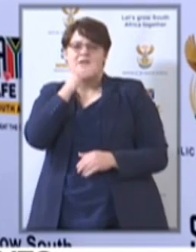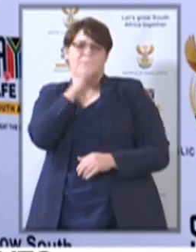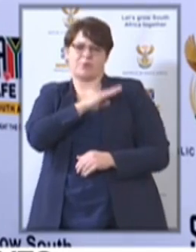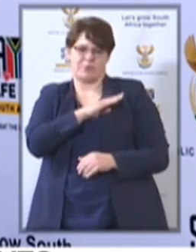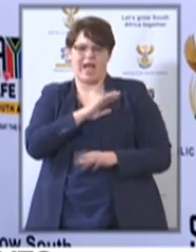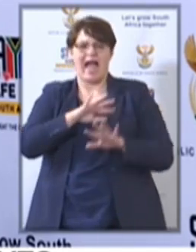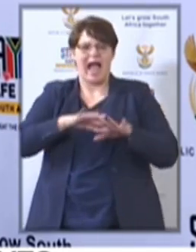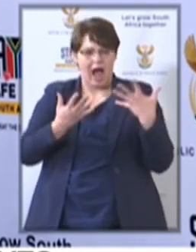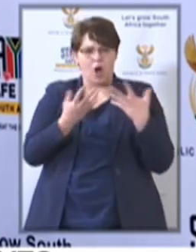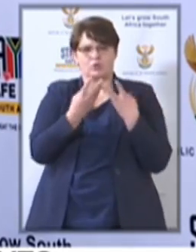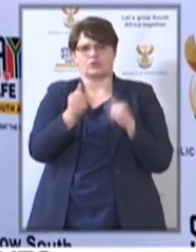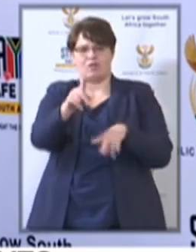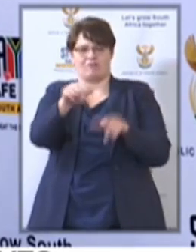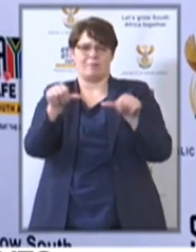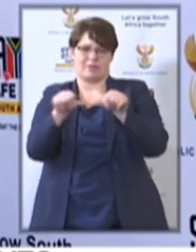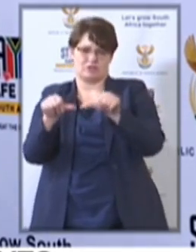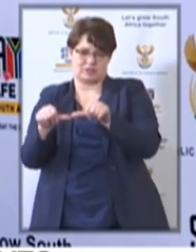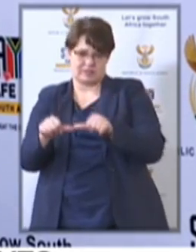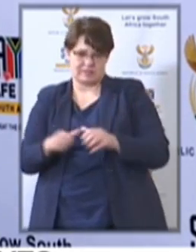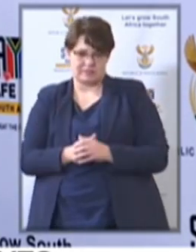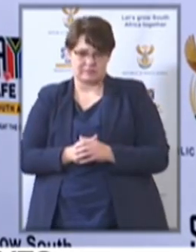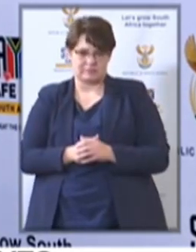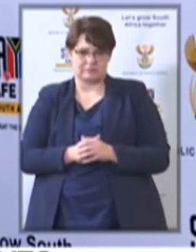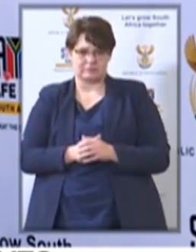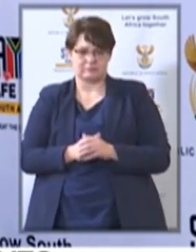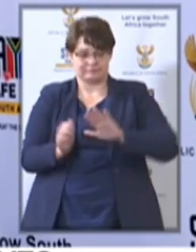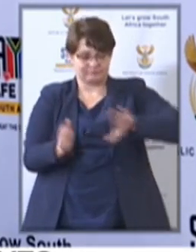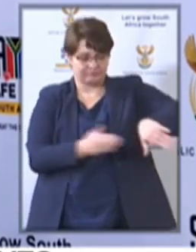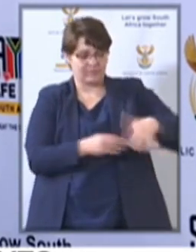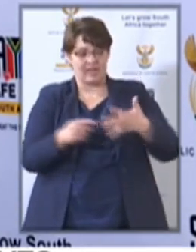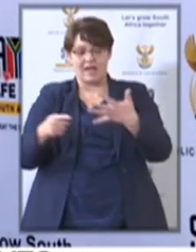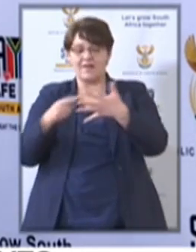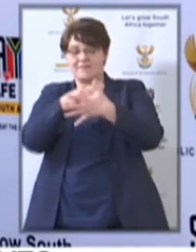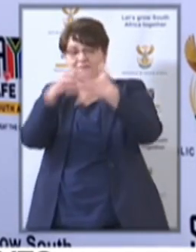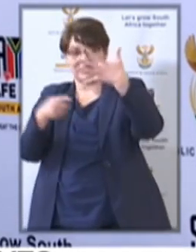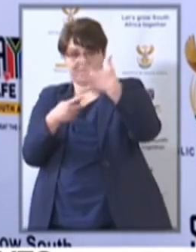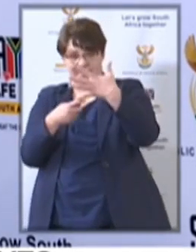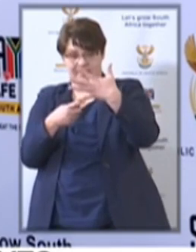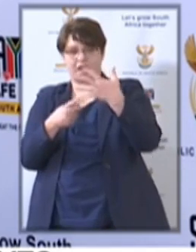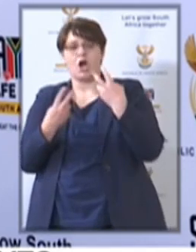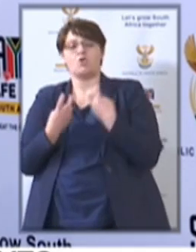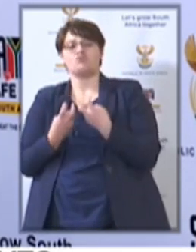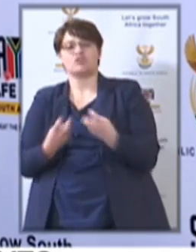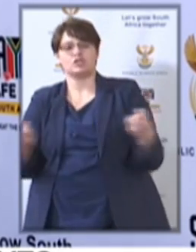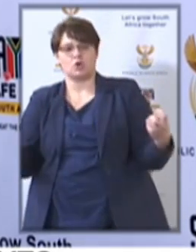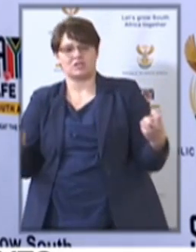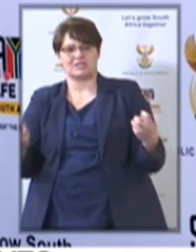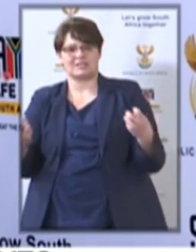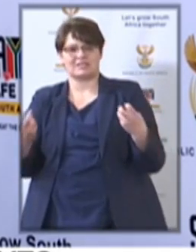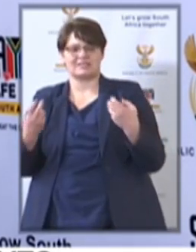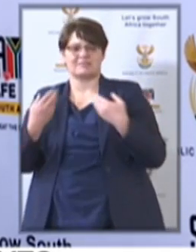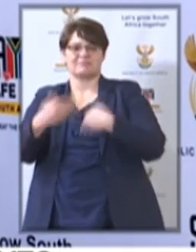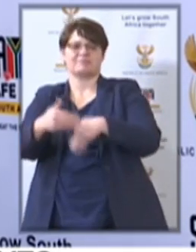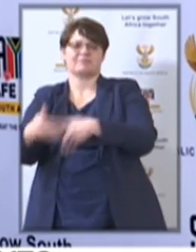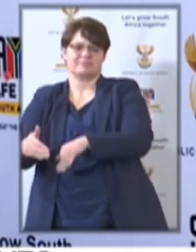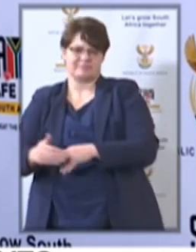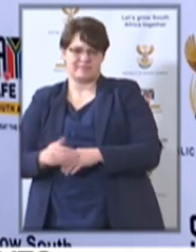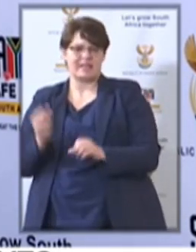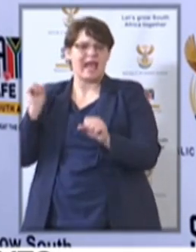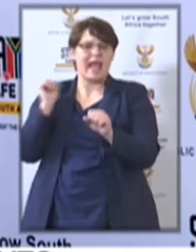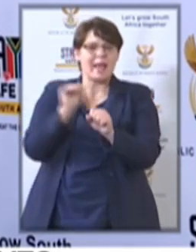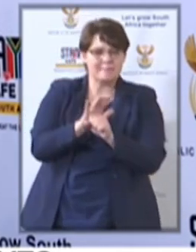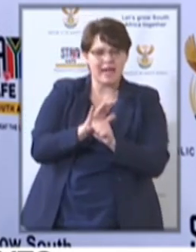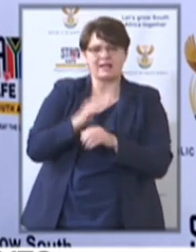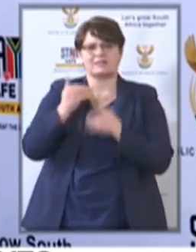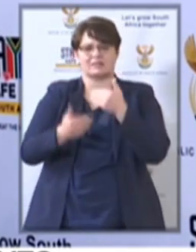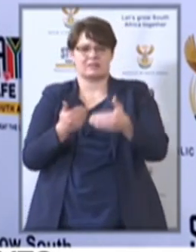some of these measures. Lastly, also they identify resource impediments that continue to impact on the pace